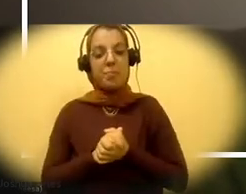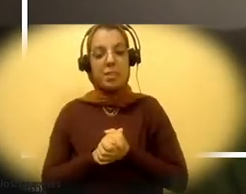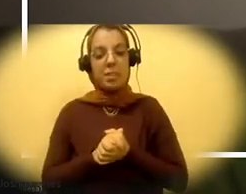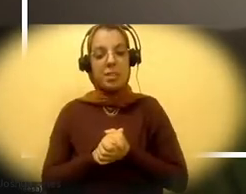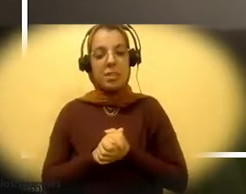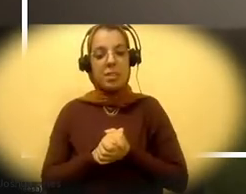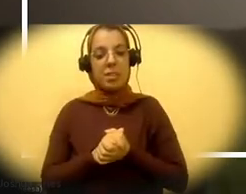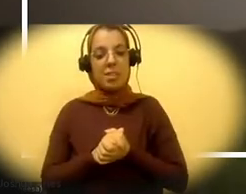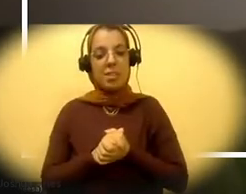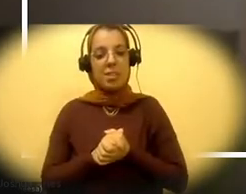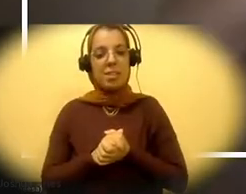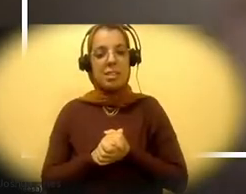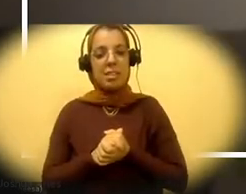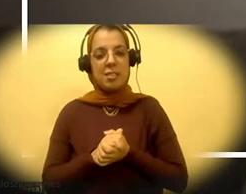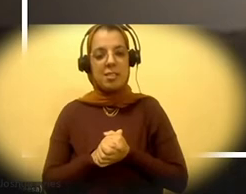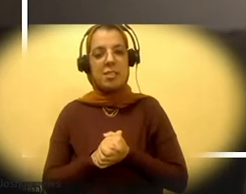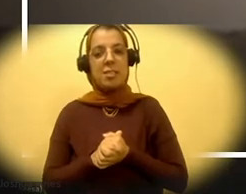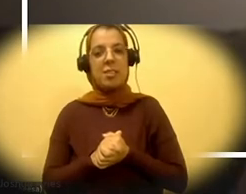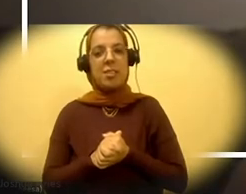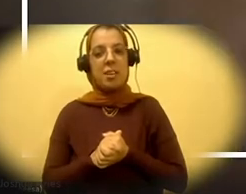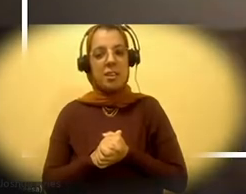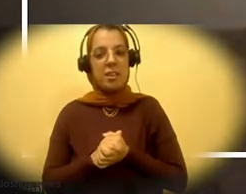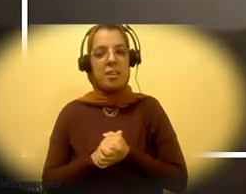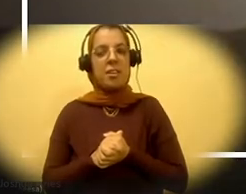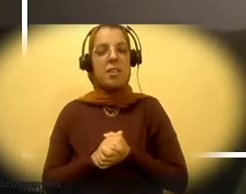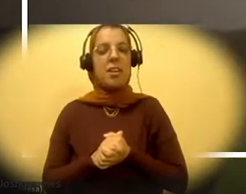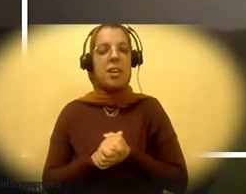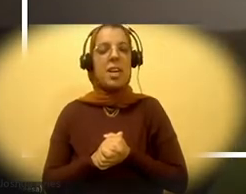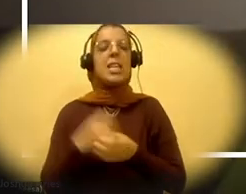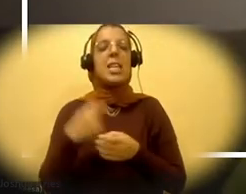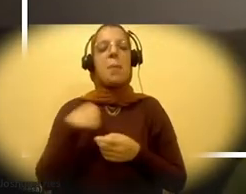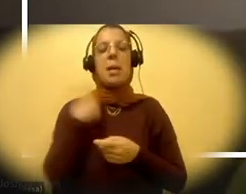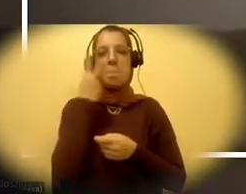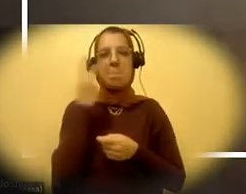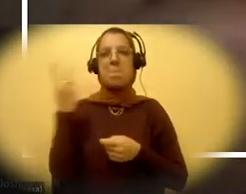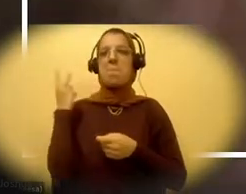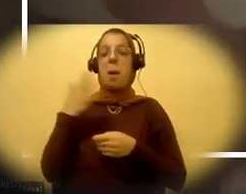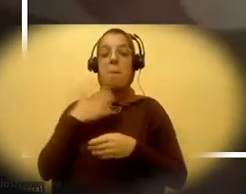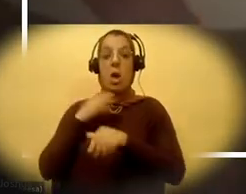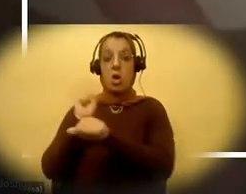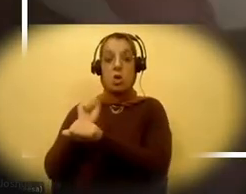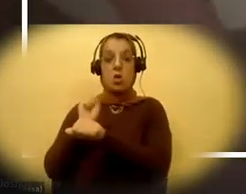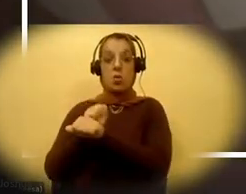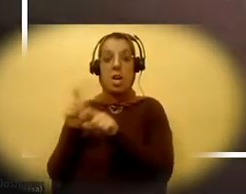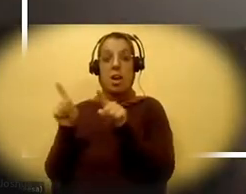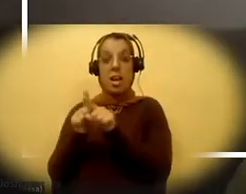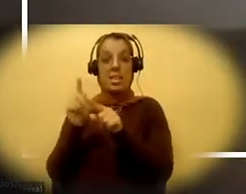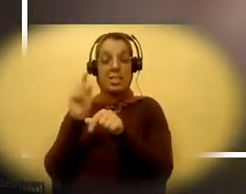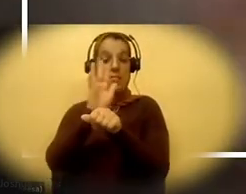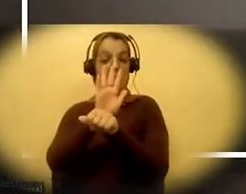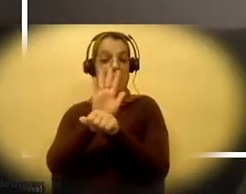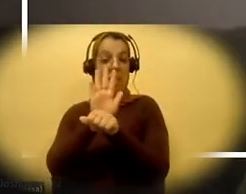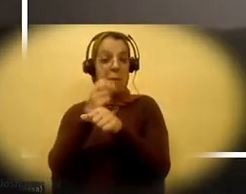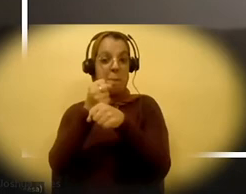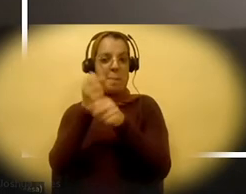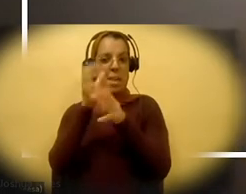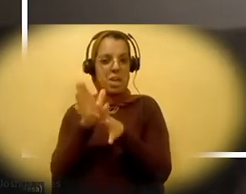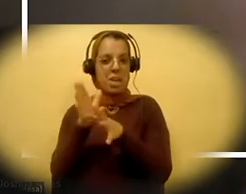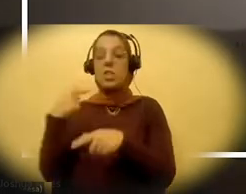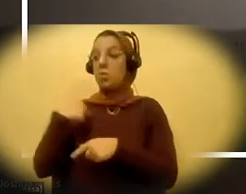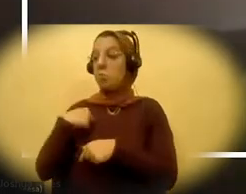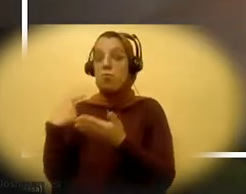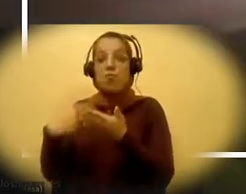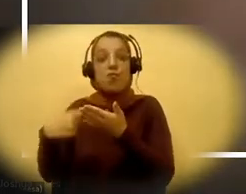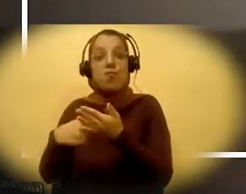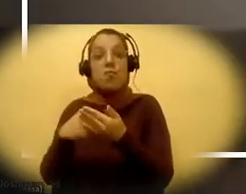how I, for some reason, I felt like as I was going throughout my career as like a filmmaker, I didn't really touch too much on the subject on like, you know, Asian representation, you know, also